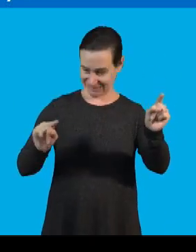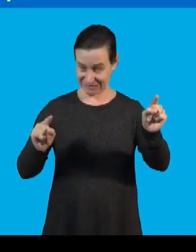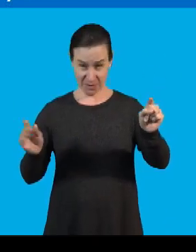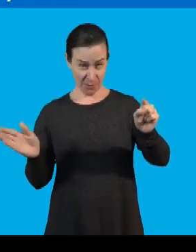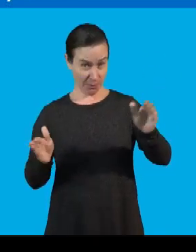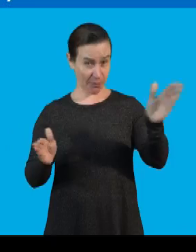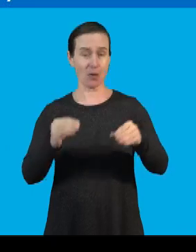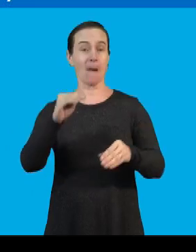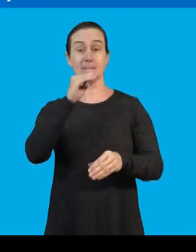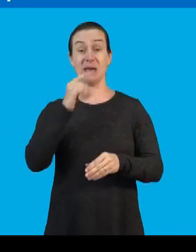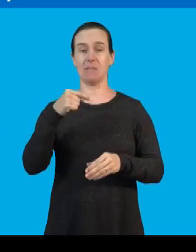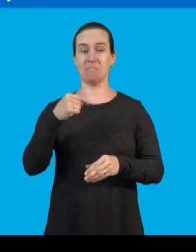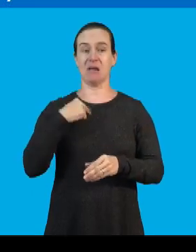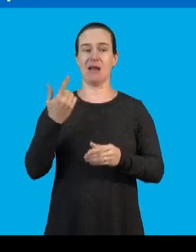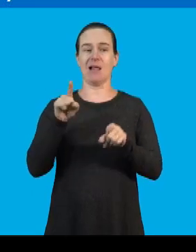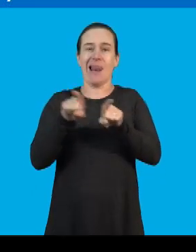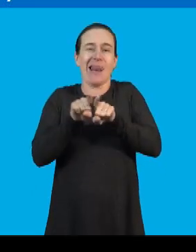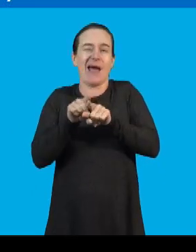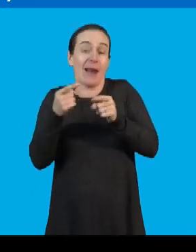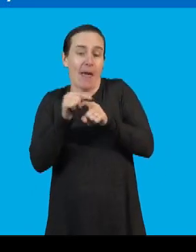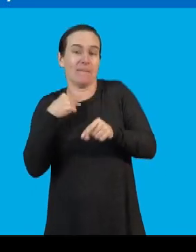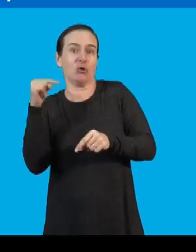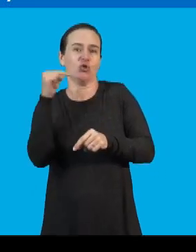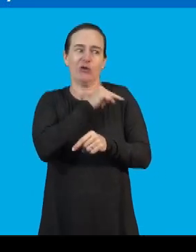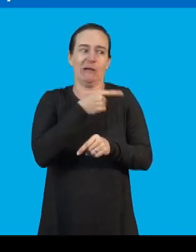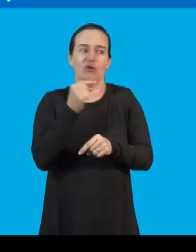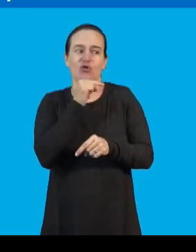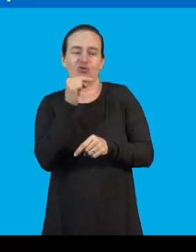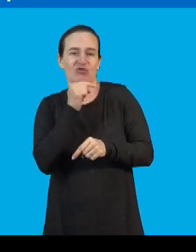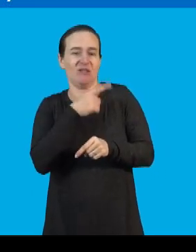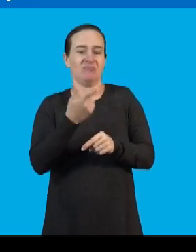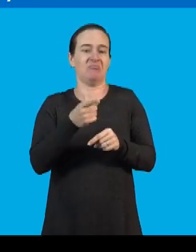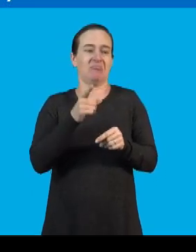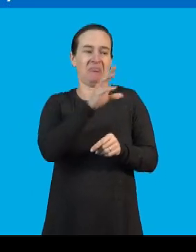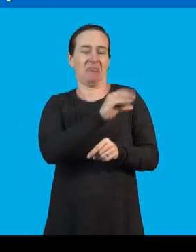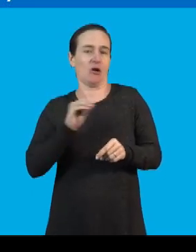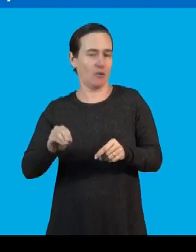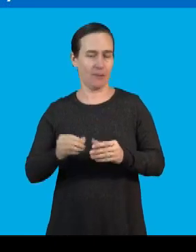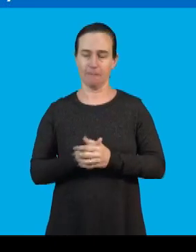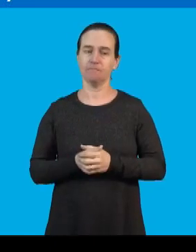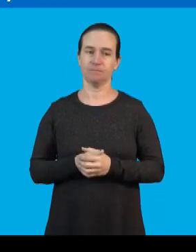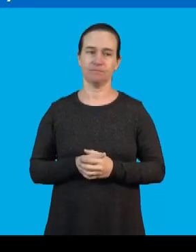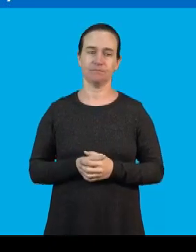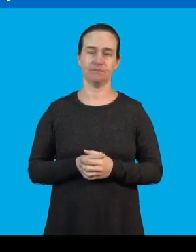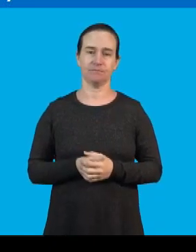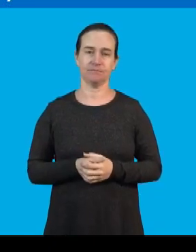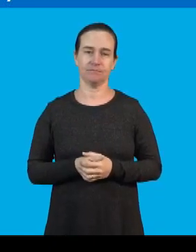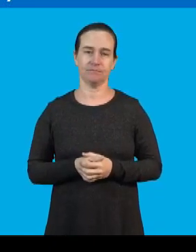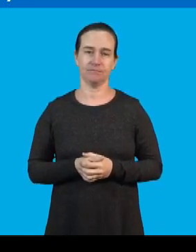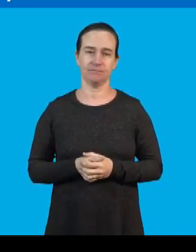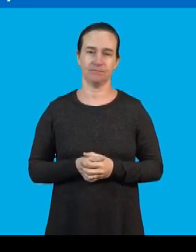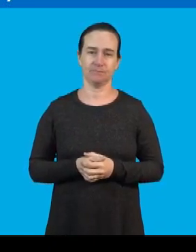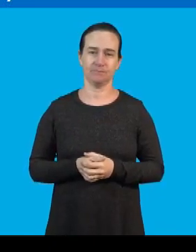the text, and that is considered plagiarism. All right, so remember now, when you respond, write your